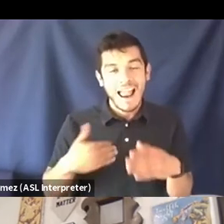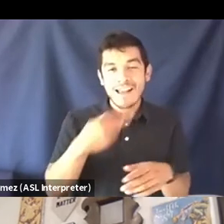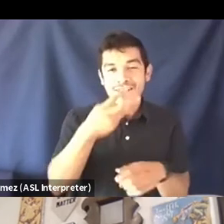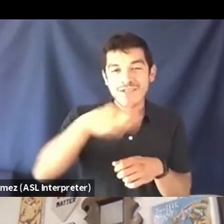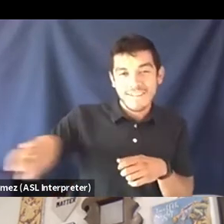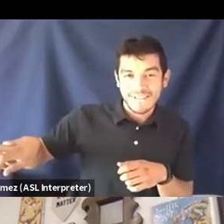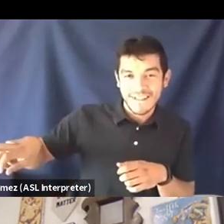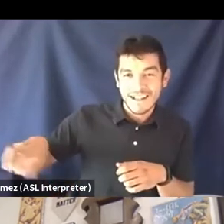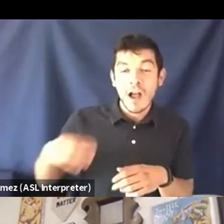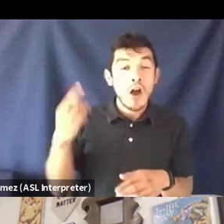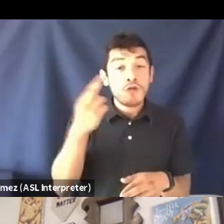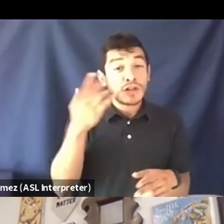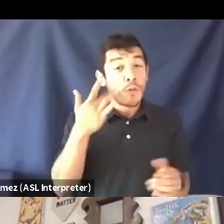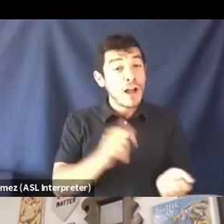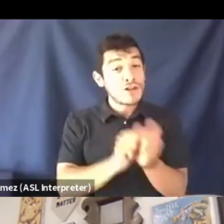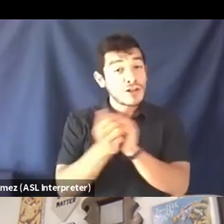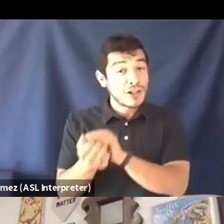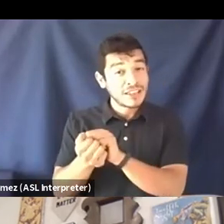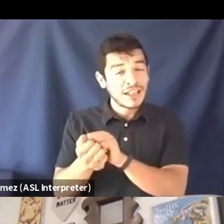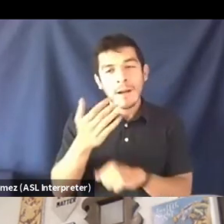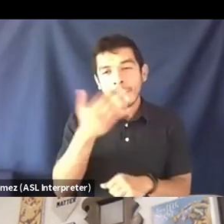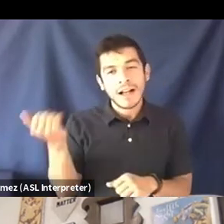reason why it has shifted is because